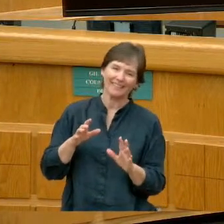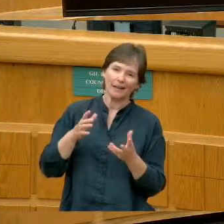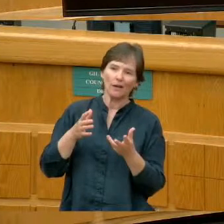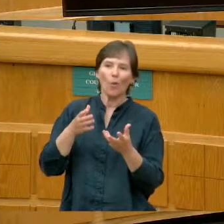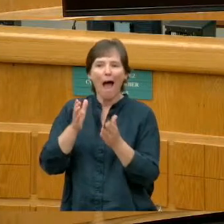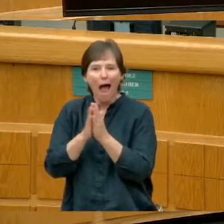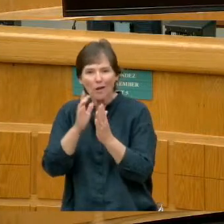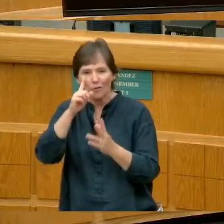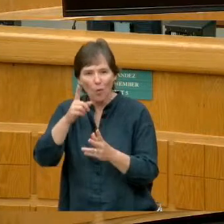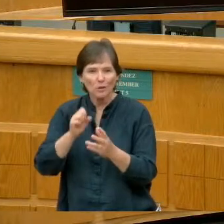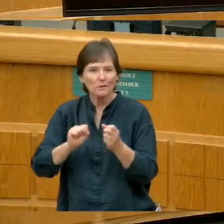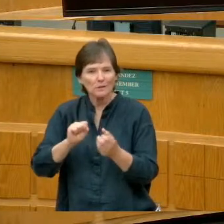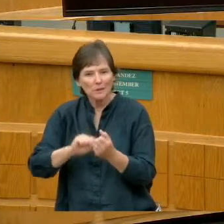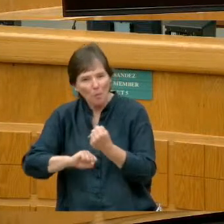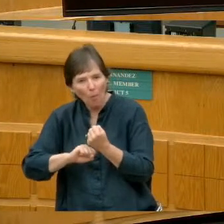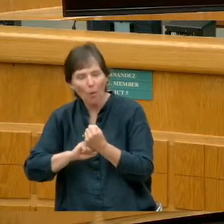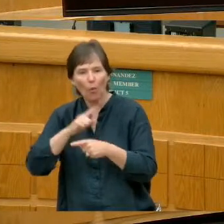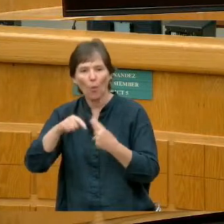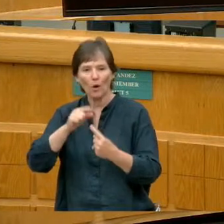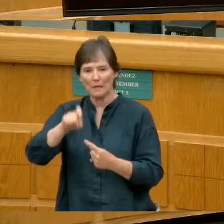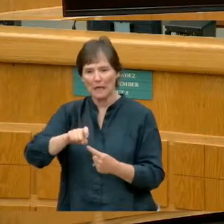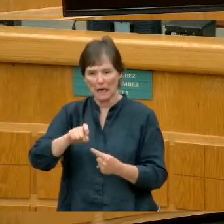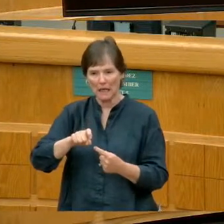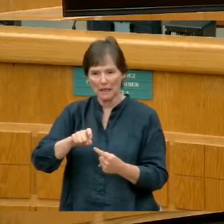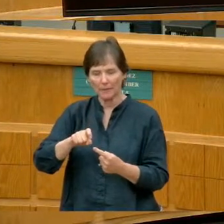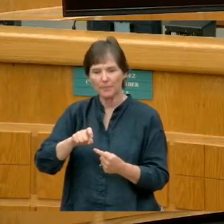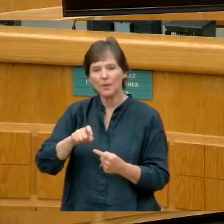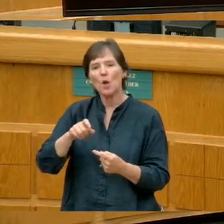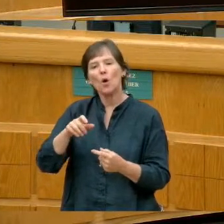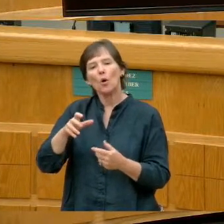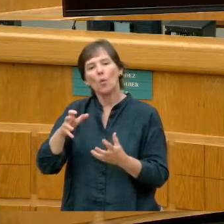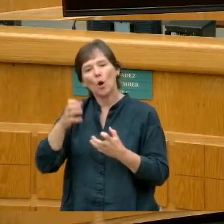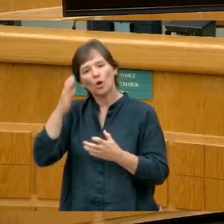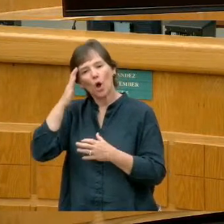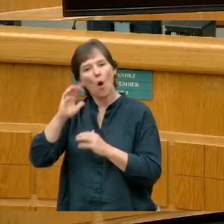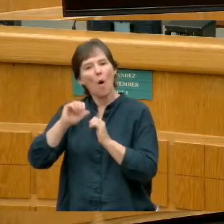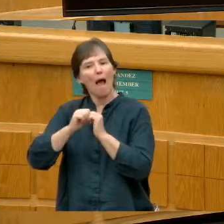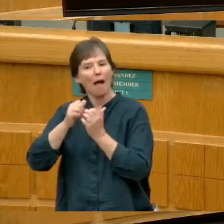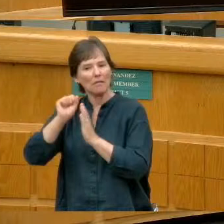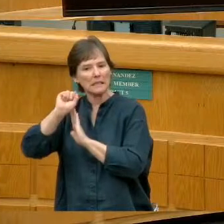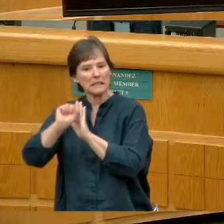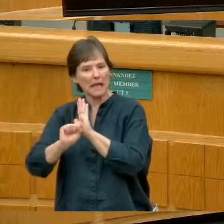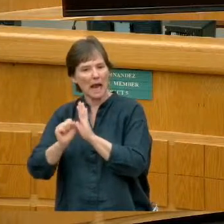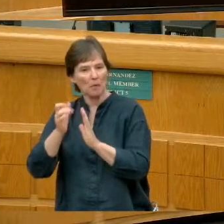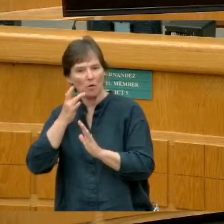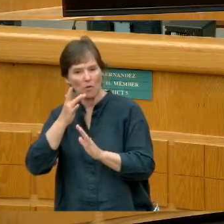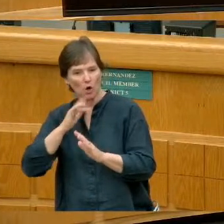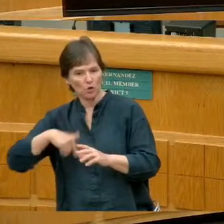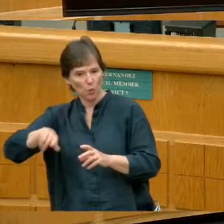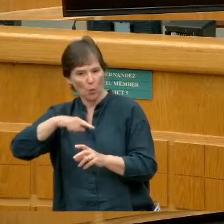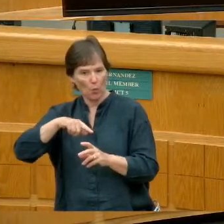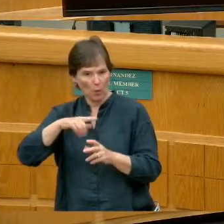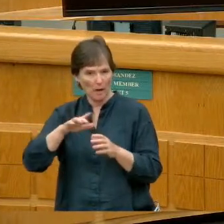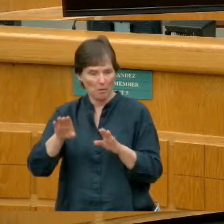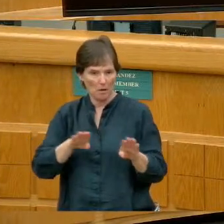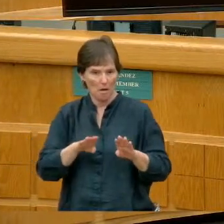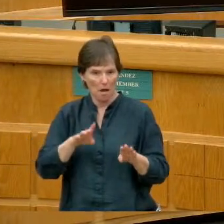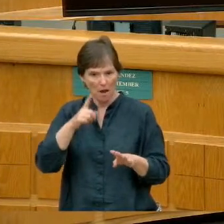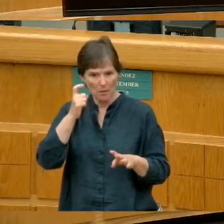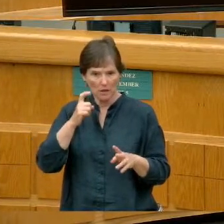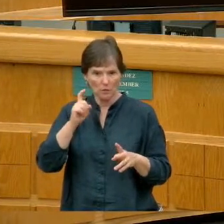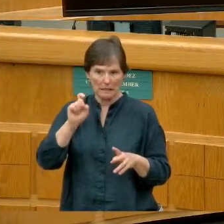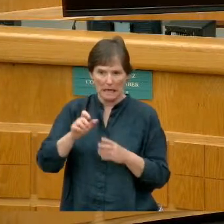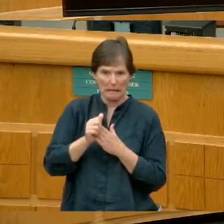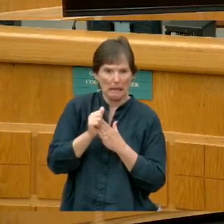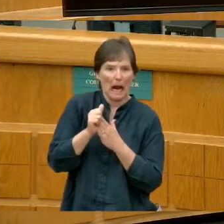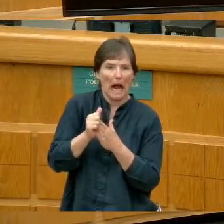how the state wants us to act so that we can be guided into these requisitions that we need so much. And